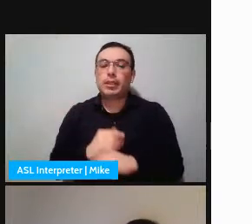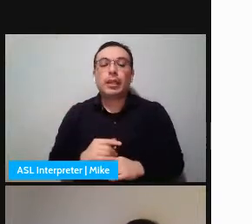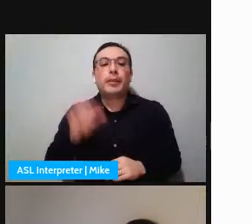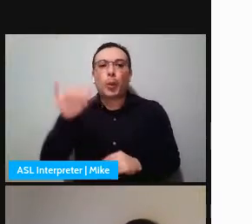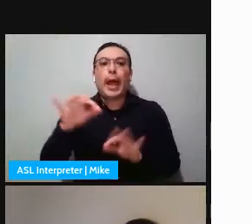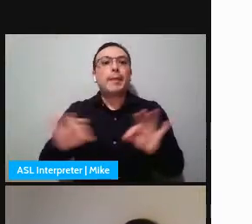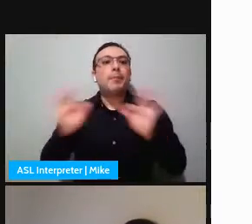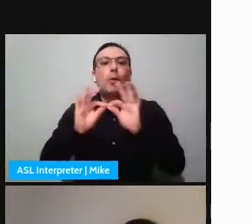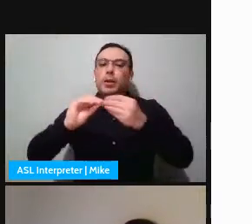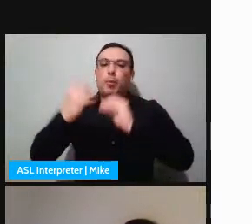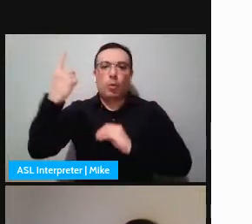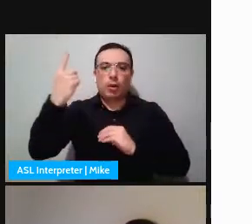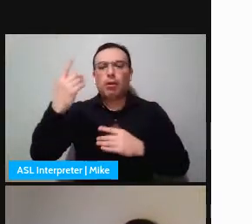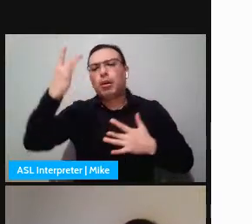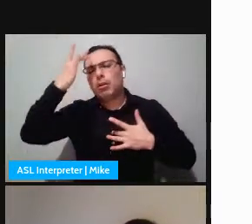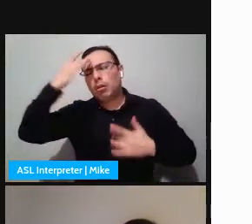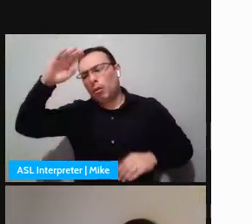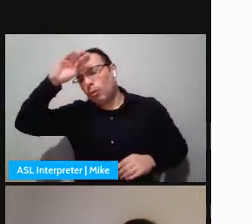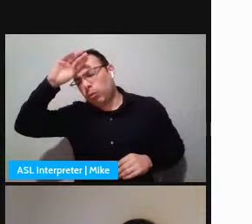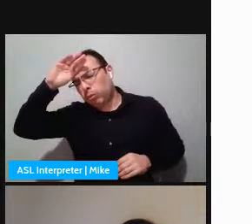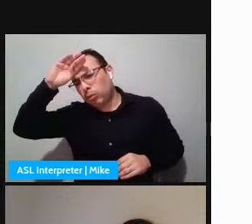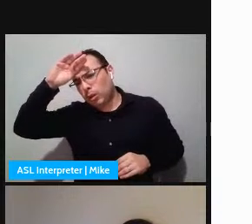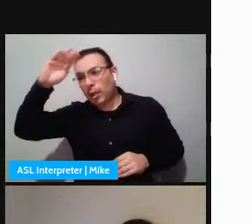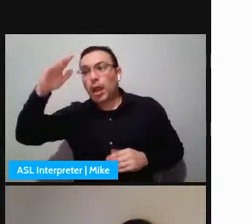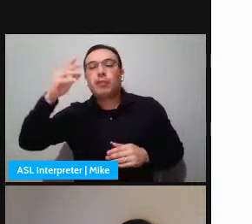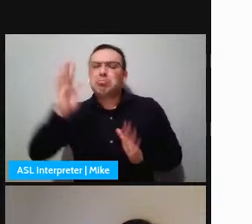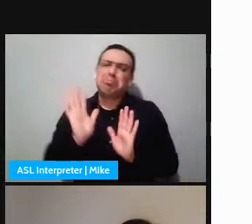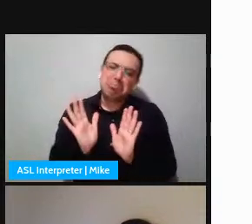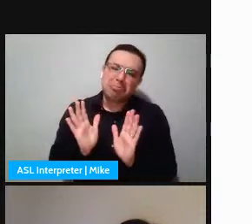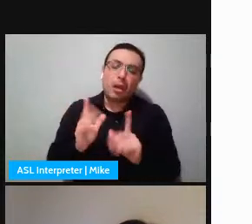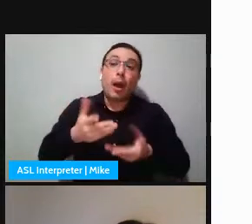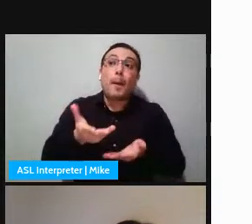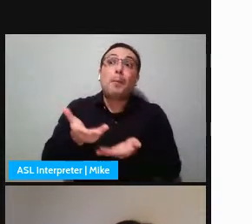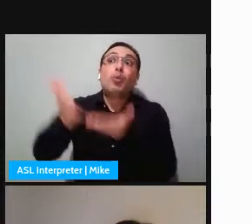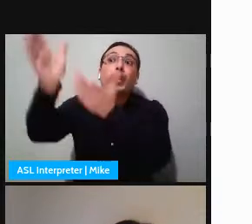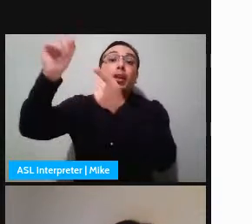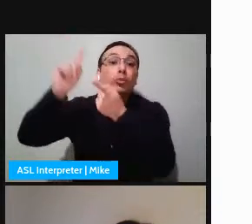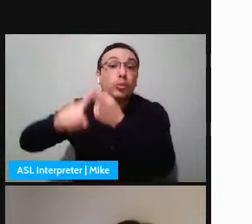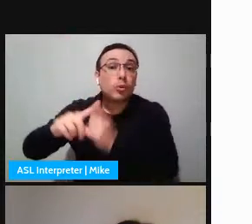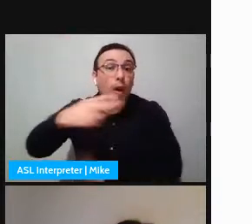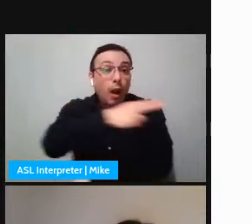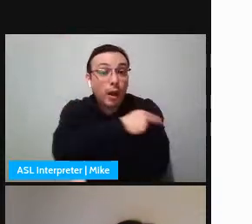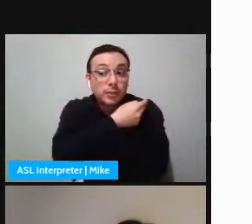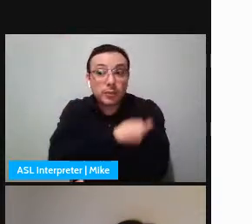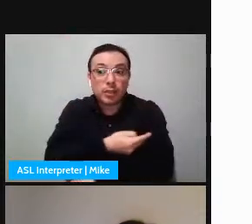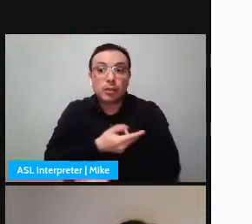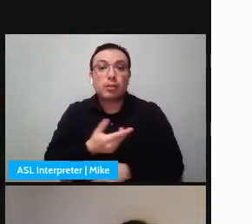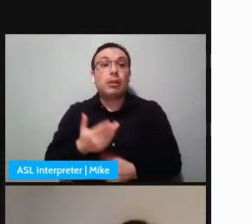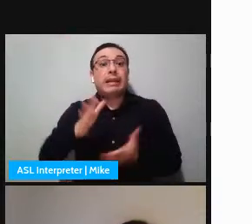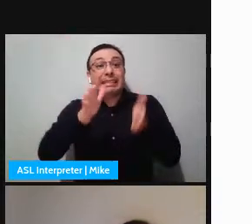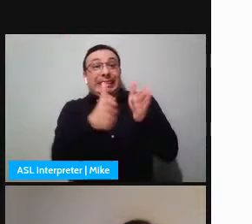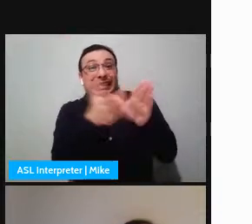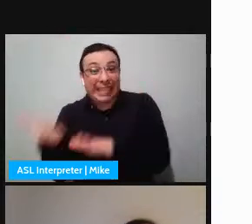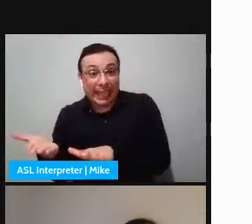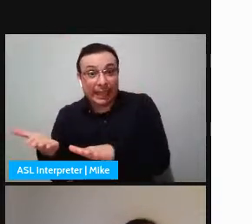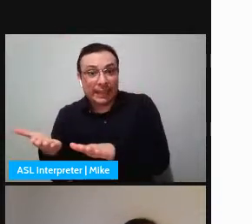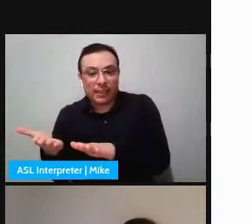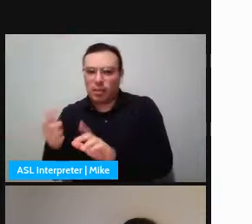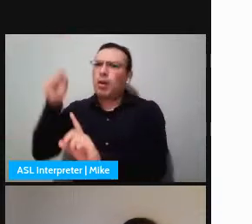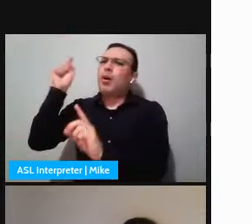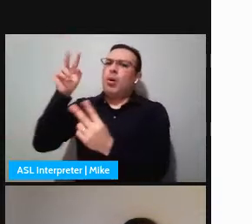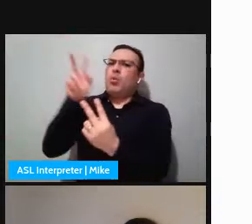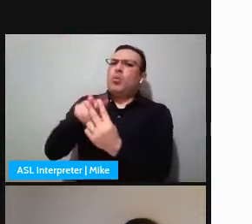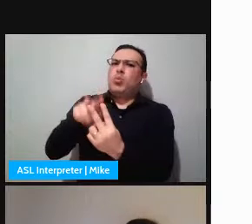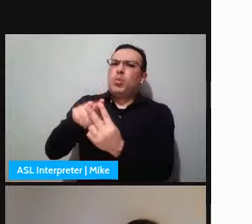that number. Is it preventing hospitalization and death? Because that's the endpoint that we most care about. And all of